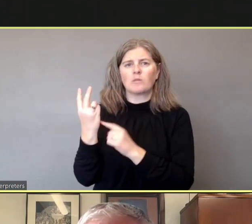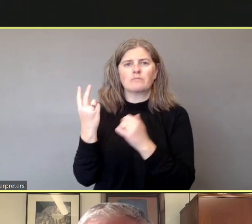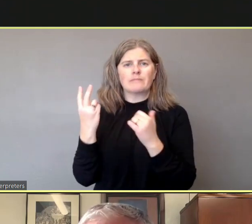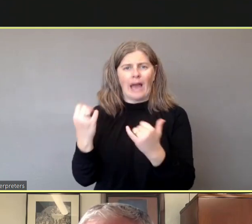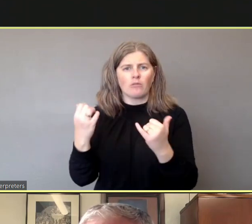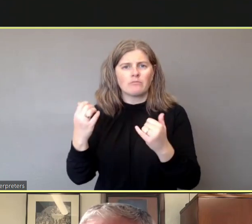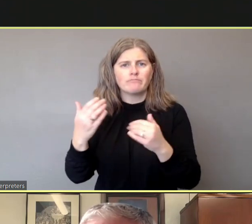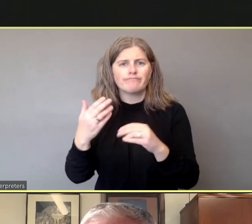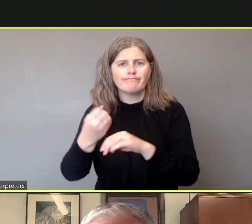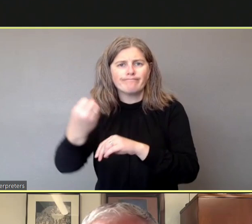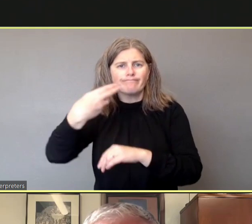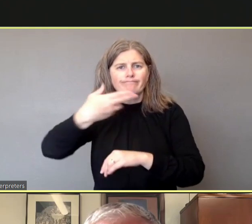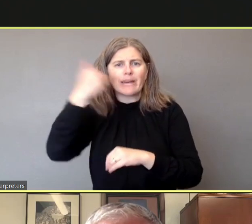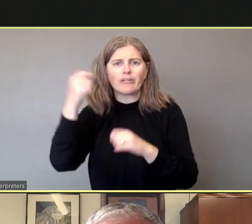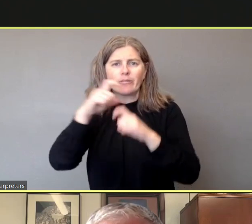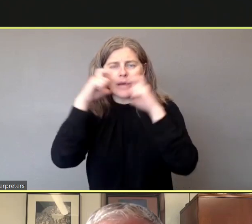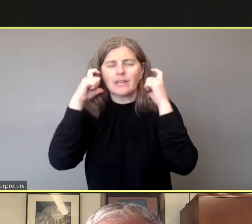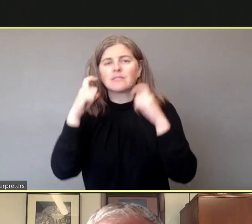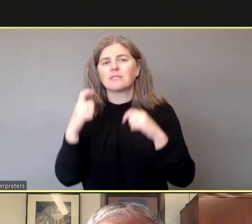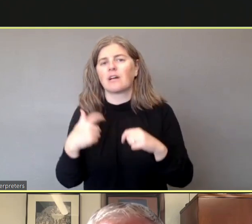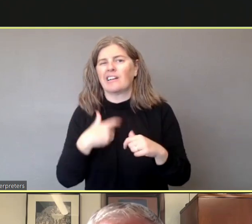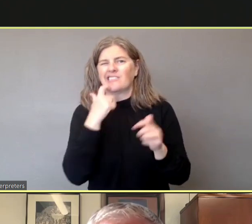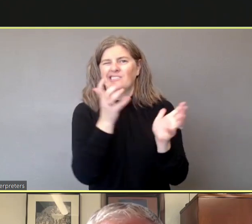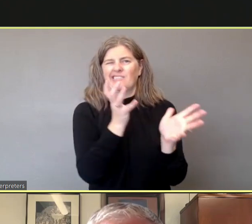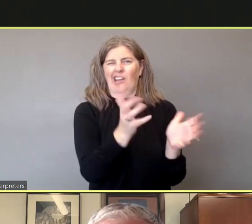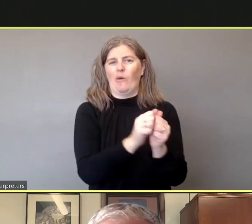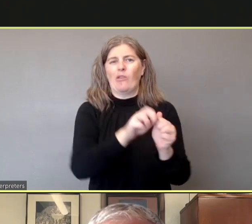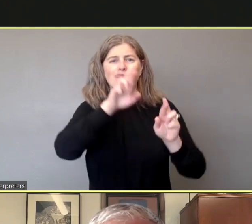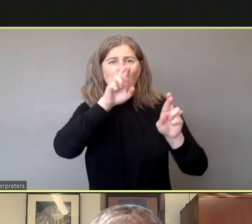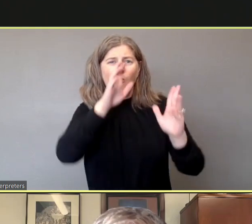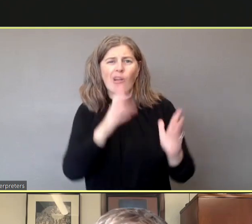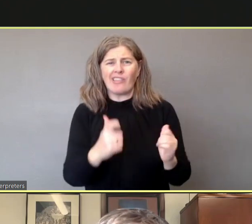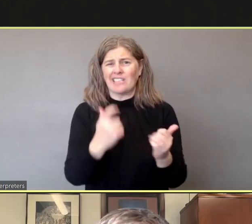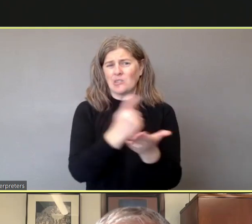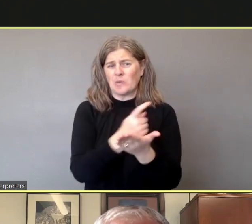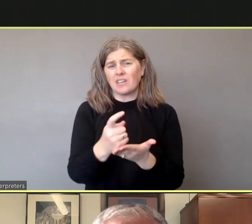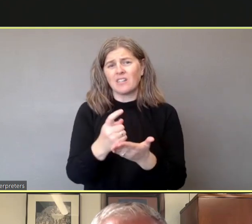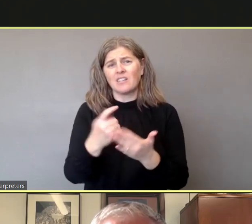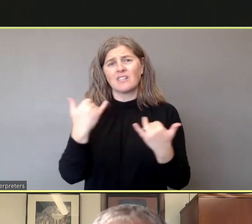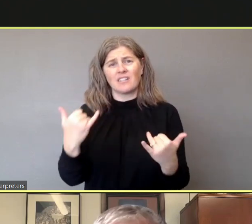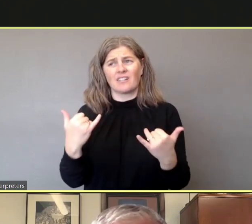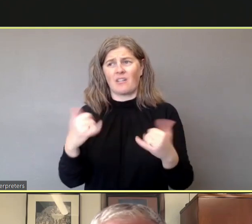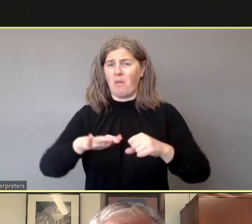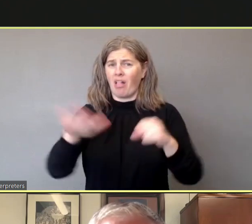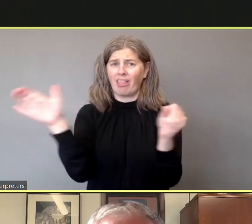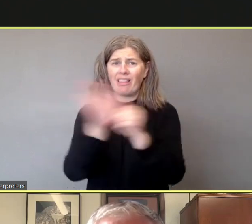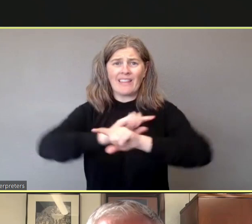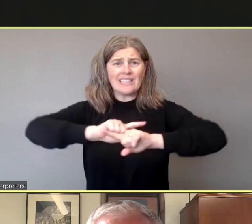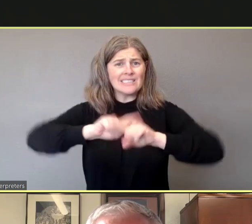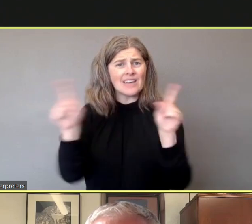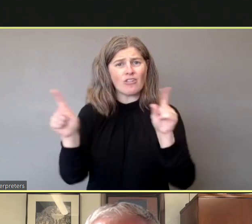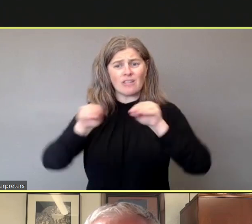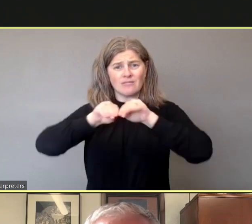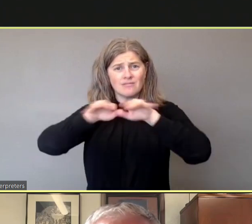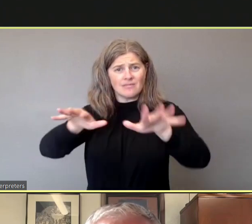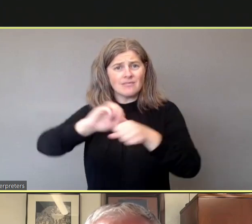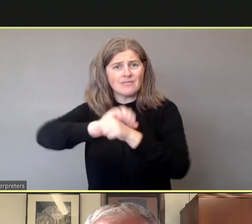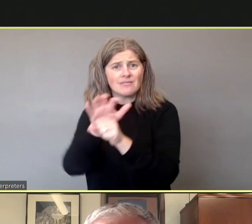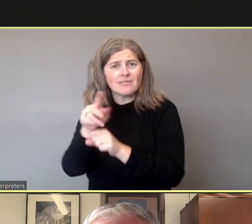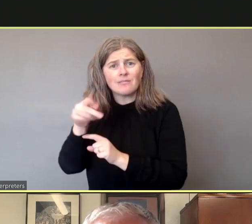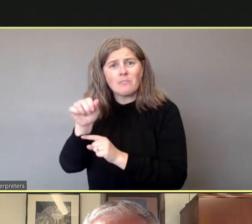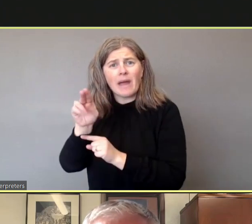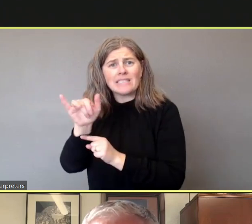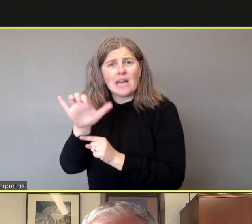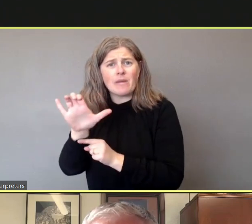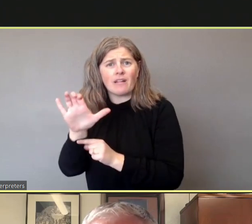that I had some conversations with reporters this week. This is a completely and totally different pandemic that we were in